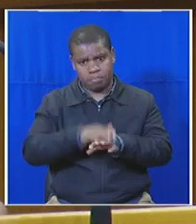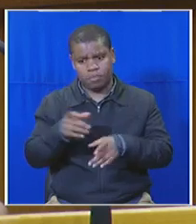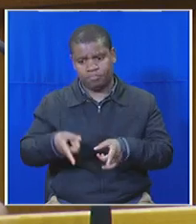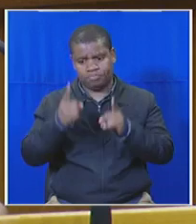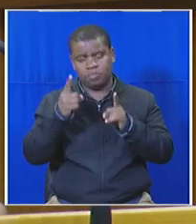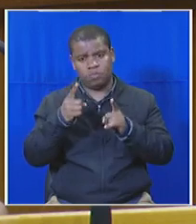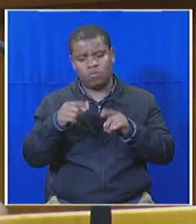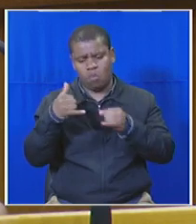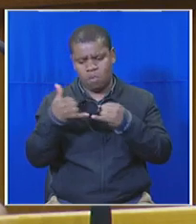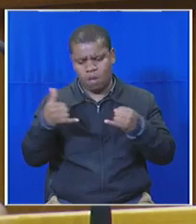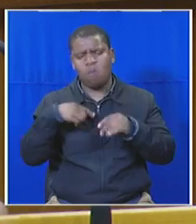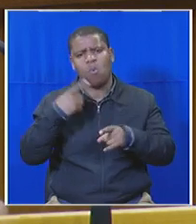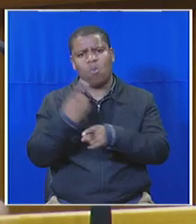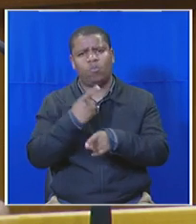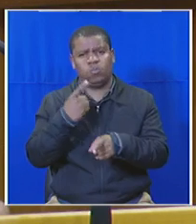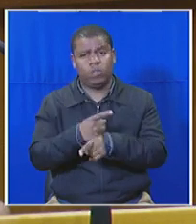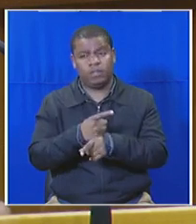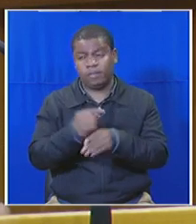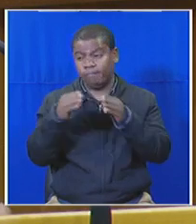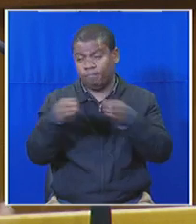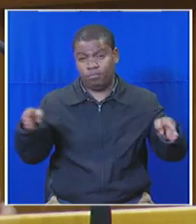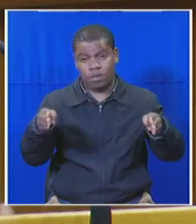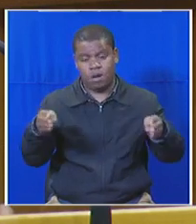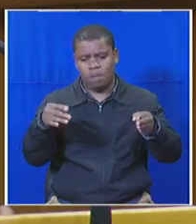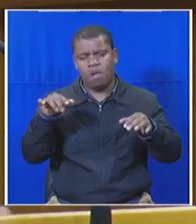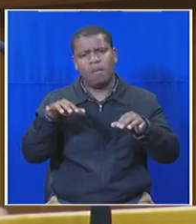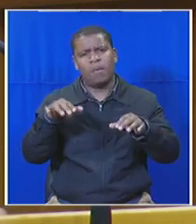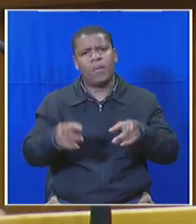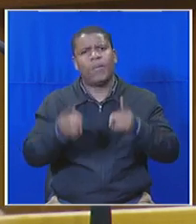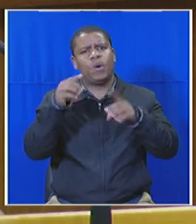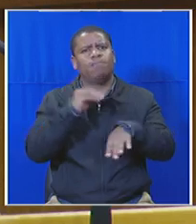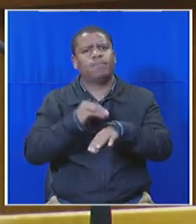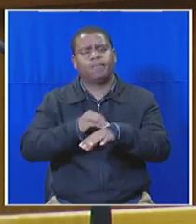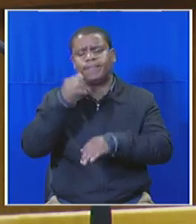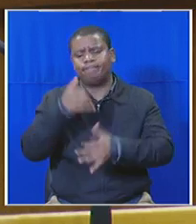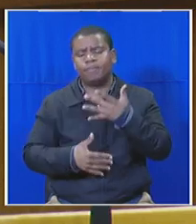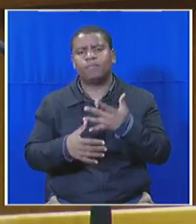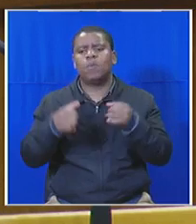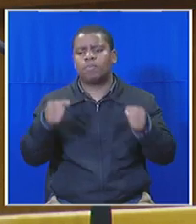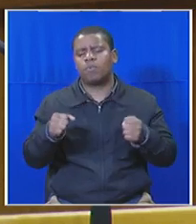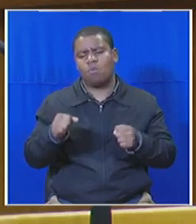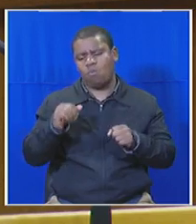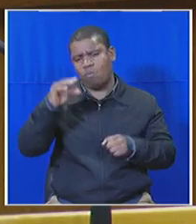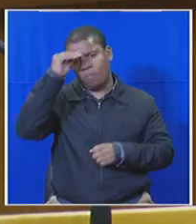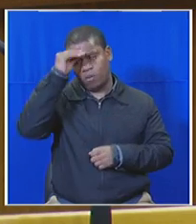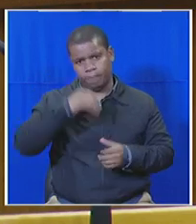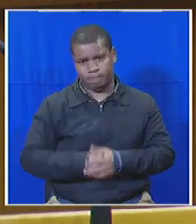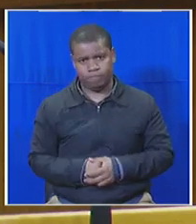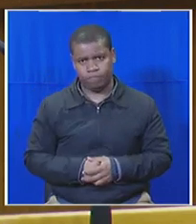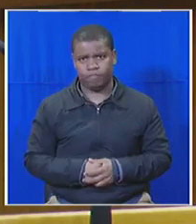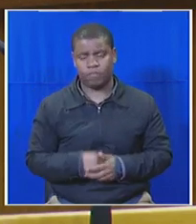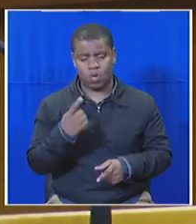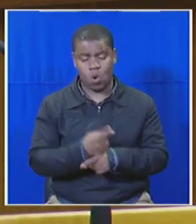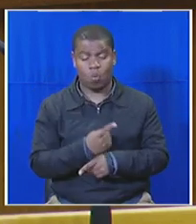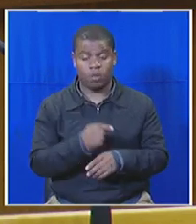line that is stretched to almost breaking point right now with a relentless onslaught against our uniformed men and women who put their lives at